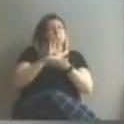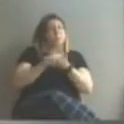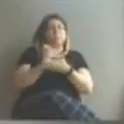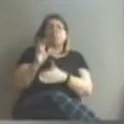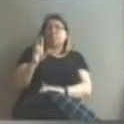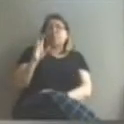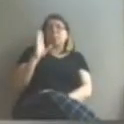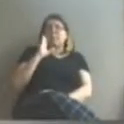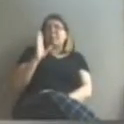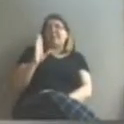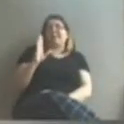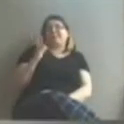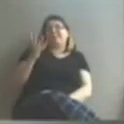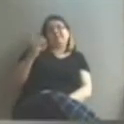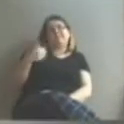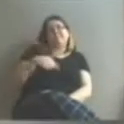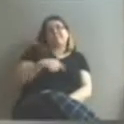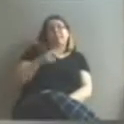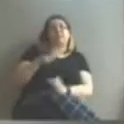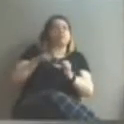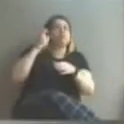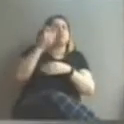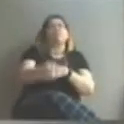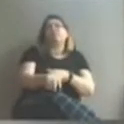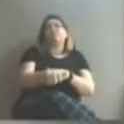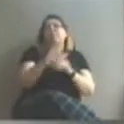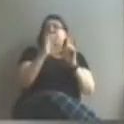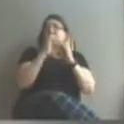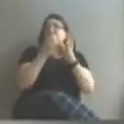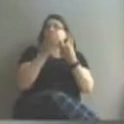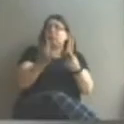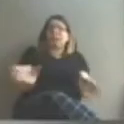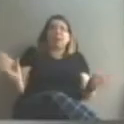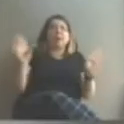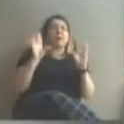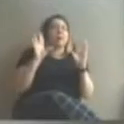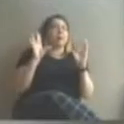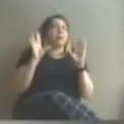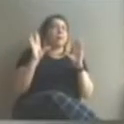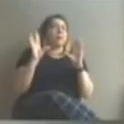gonna, the recommendation is that we just jump into it district-wide